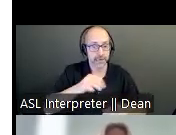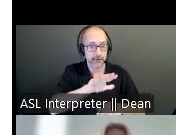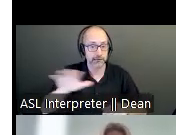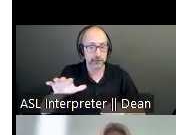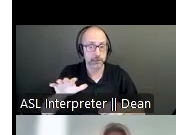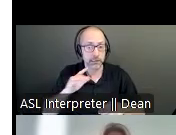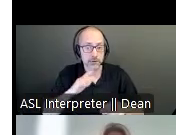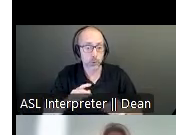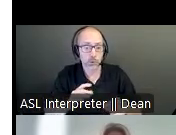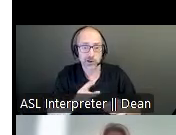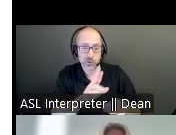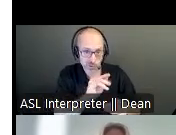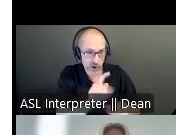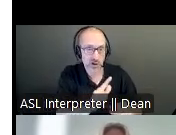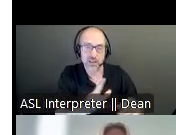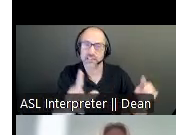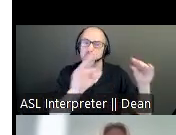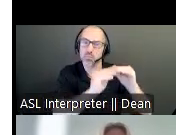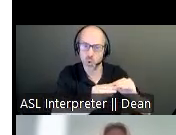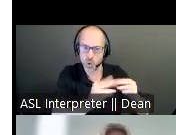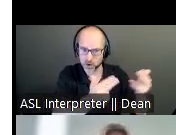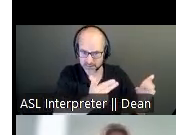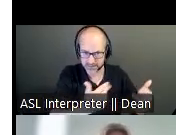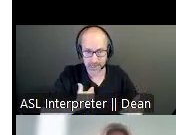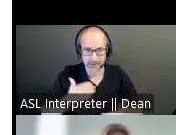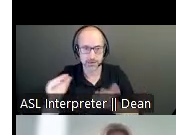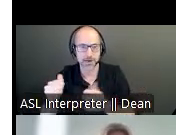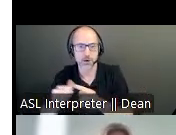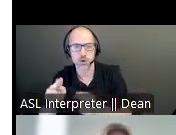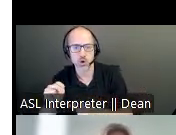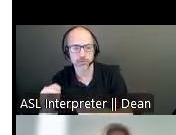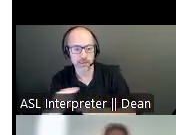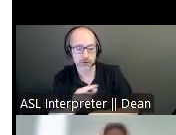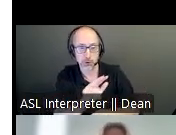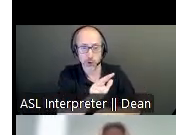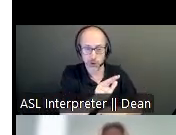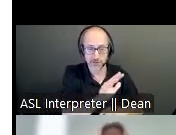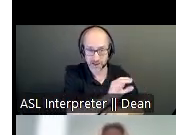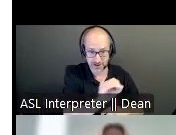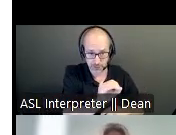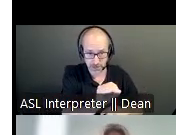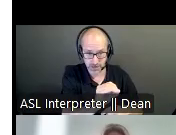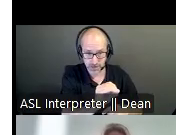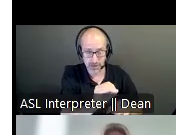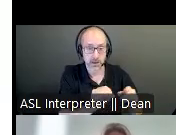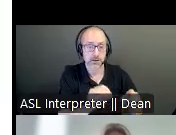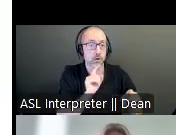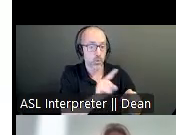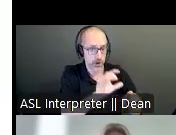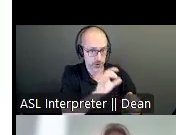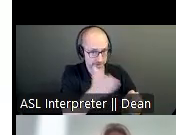of urban areas. So there's approximately 4,500 per 100,000 versus 2,500 per